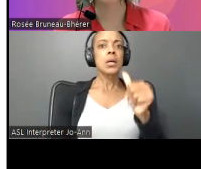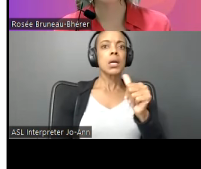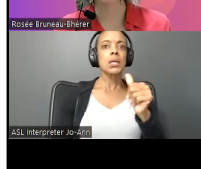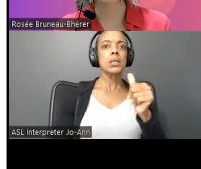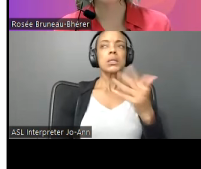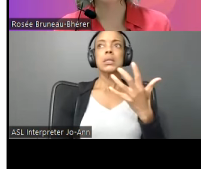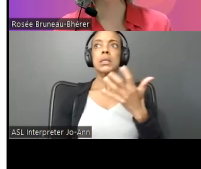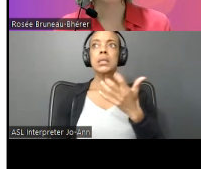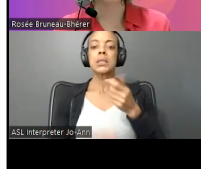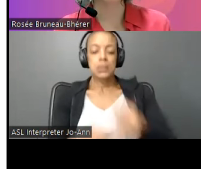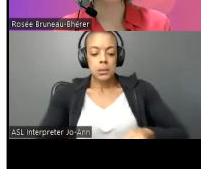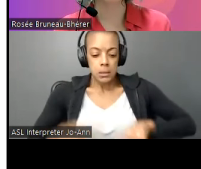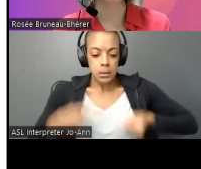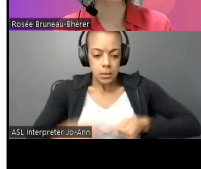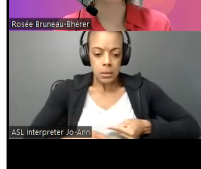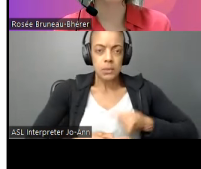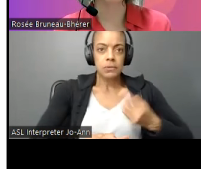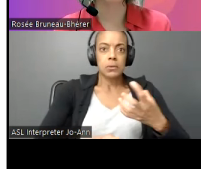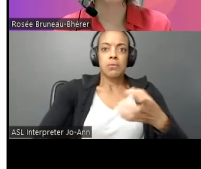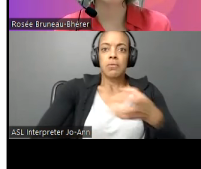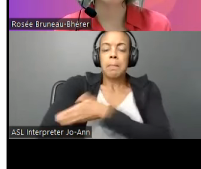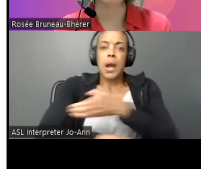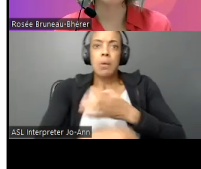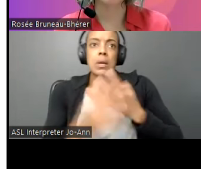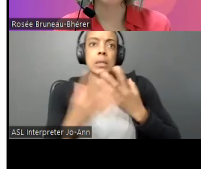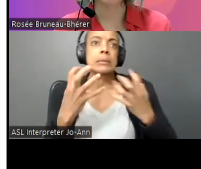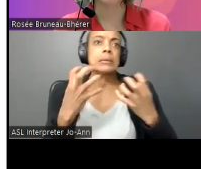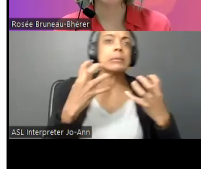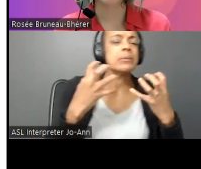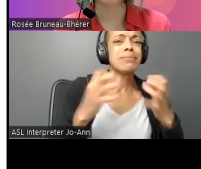So at the beginning,